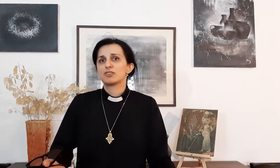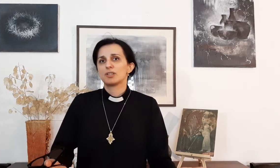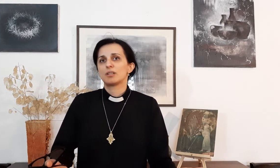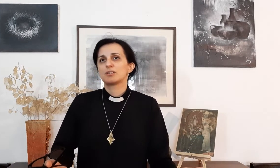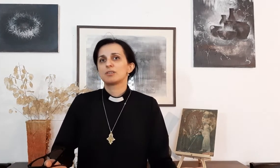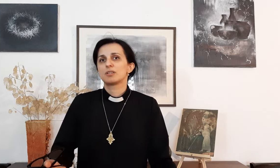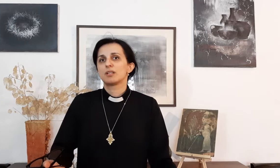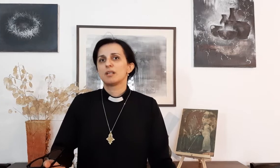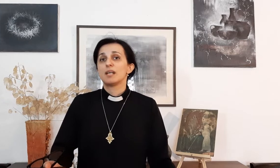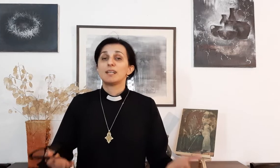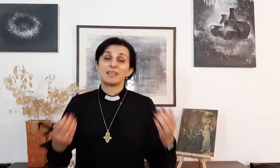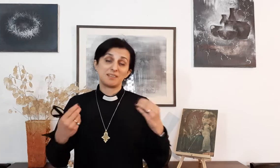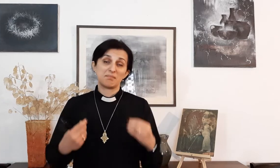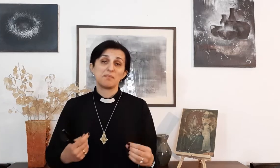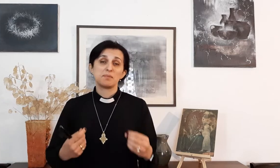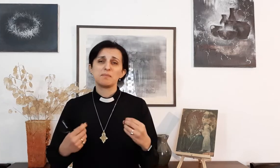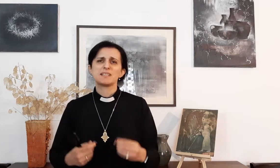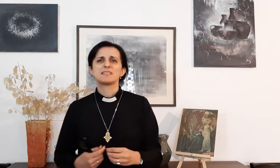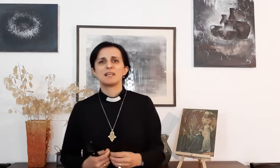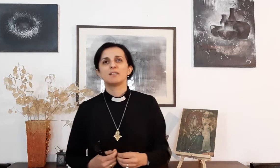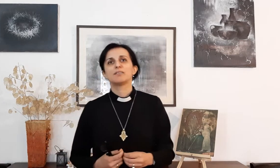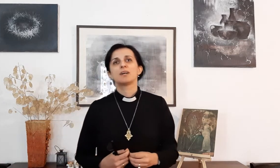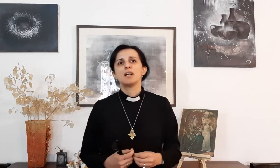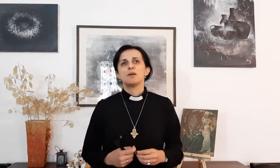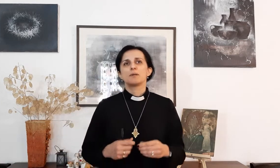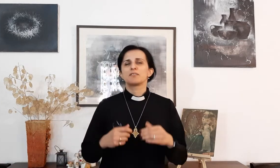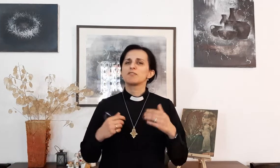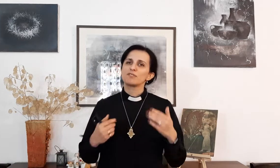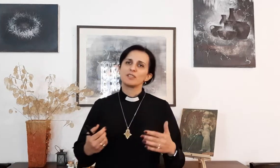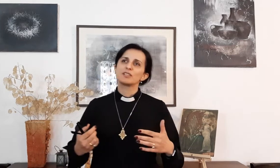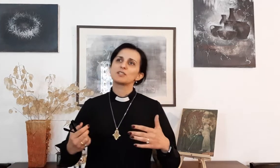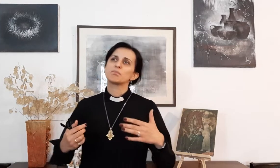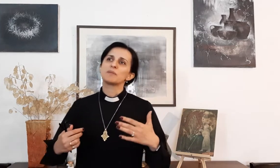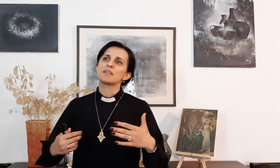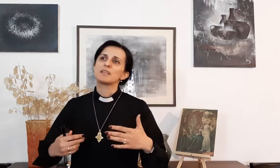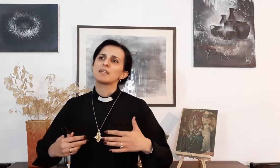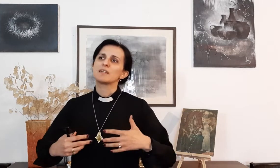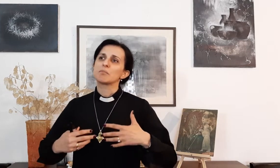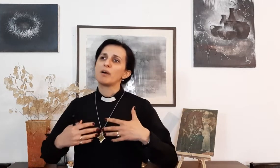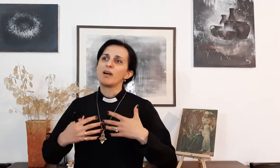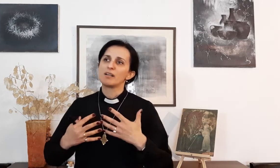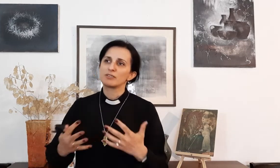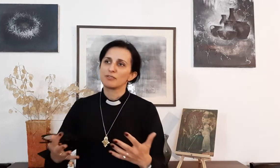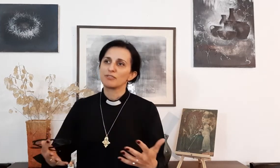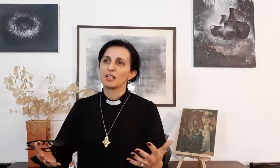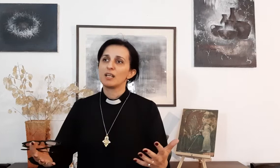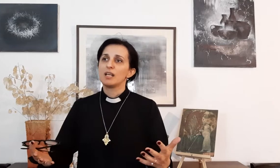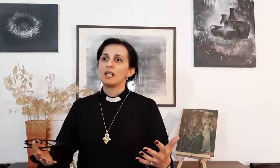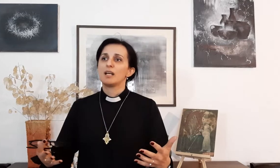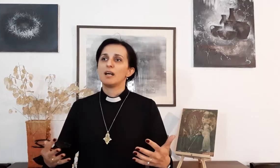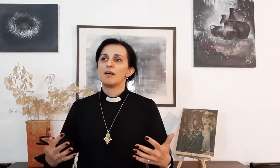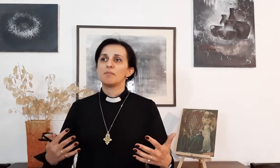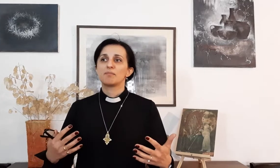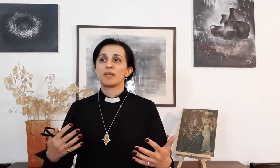my church. And I remember myself when first being in the part of the